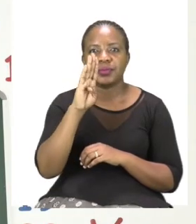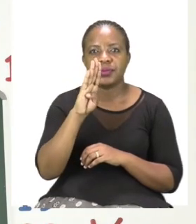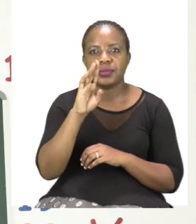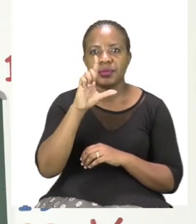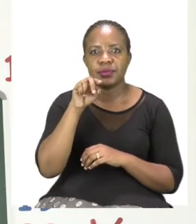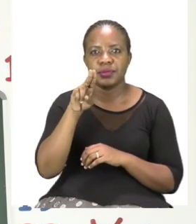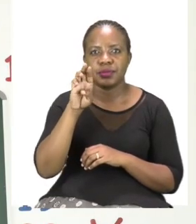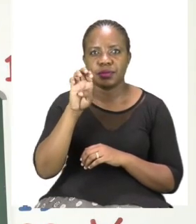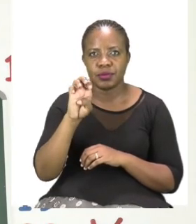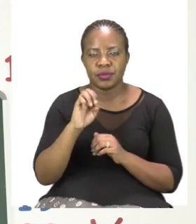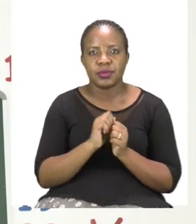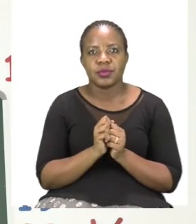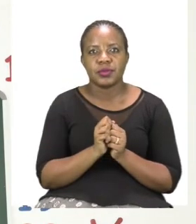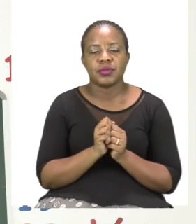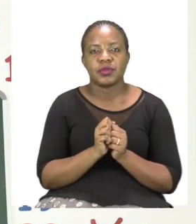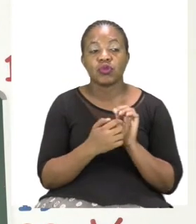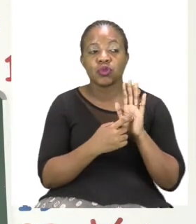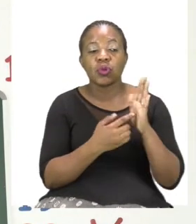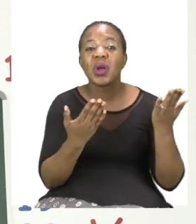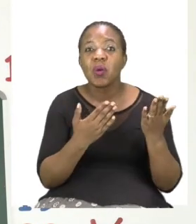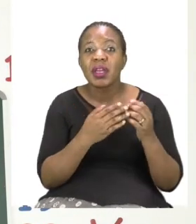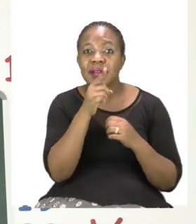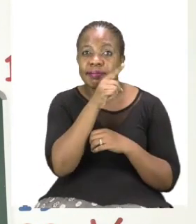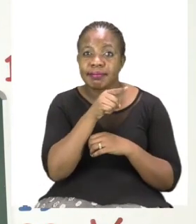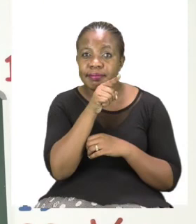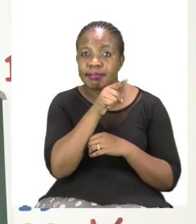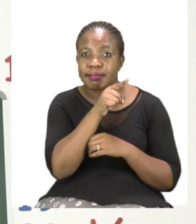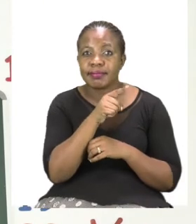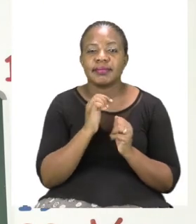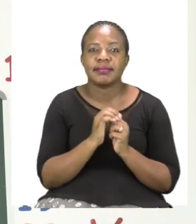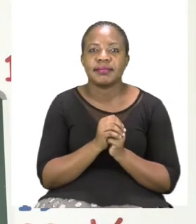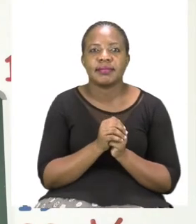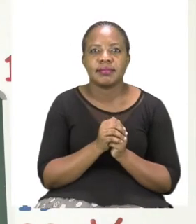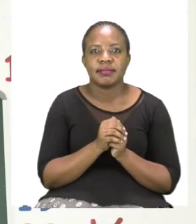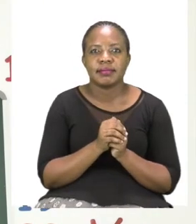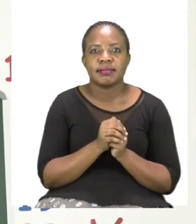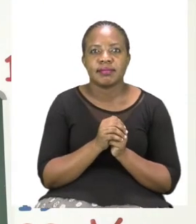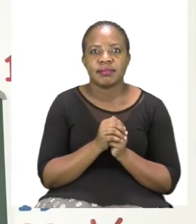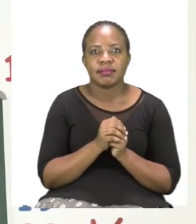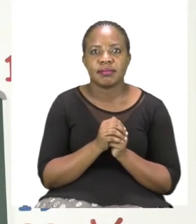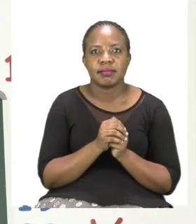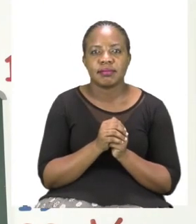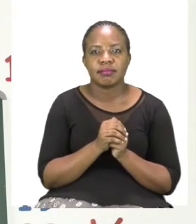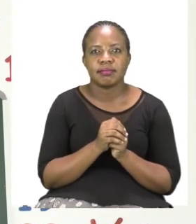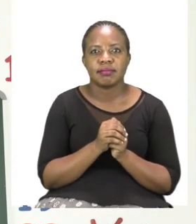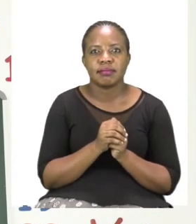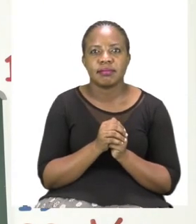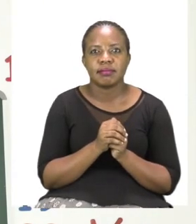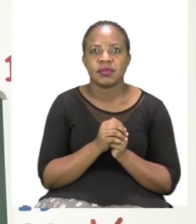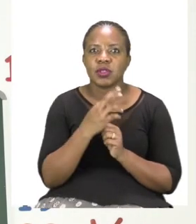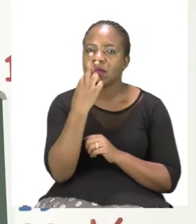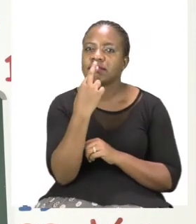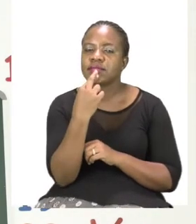side of the flag. Take a look at your booklet and you will see. Then the red